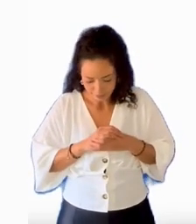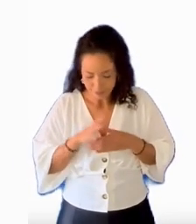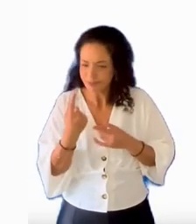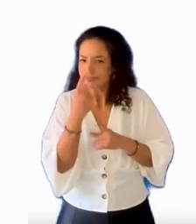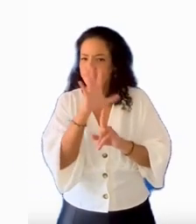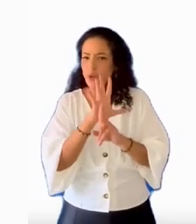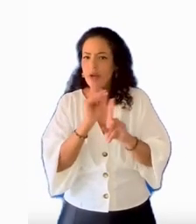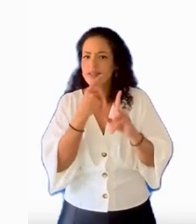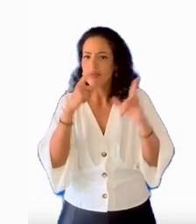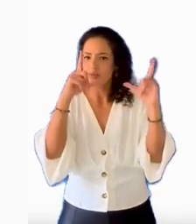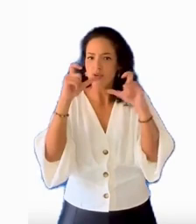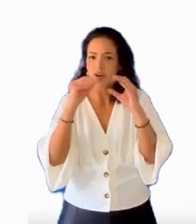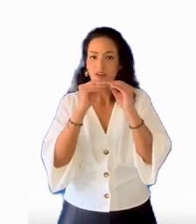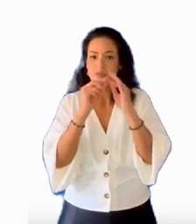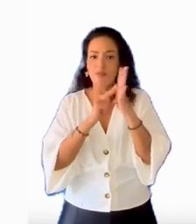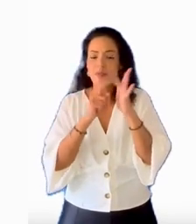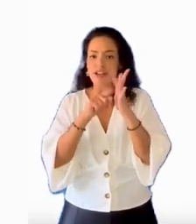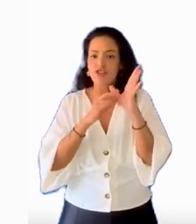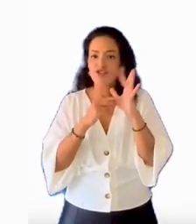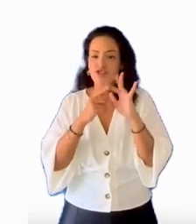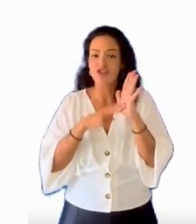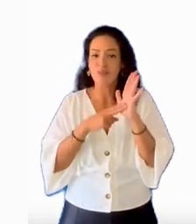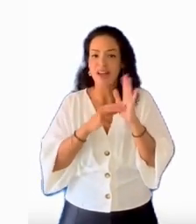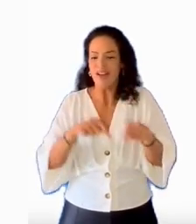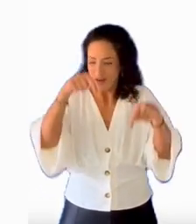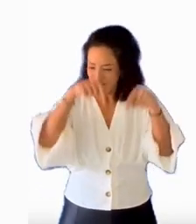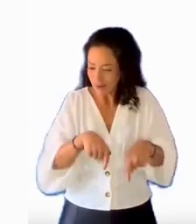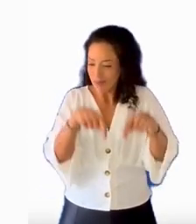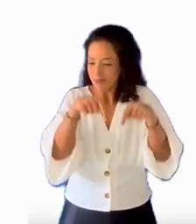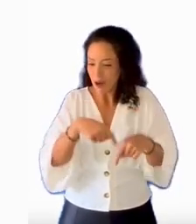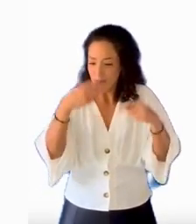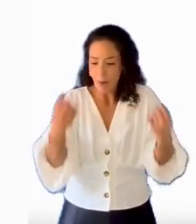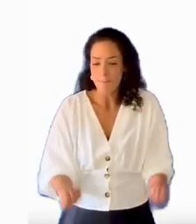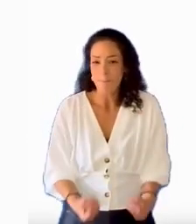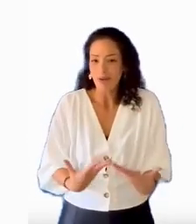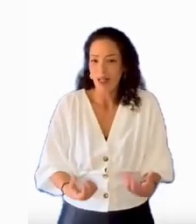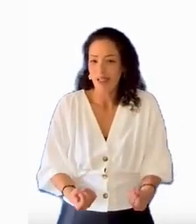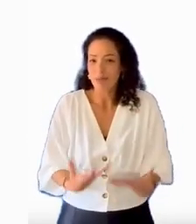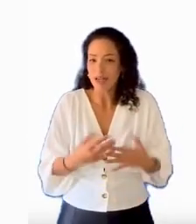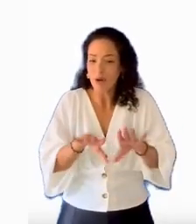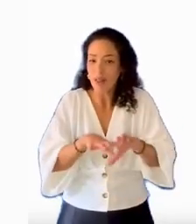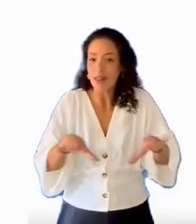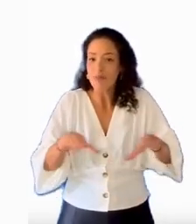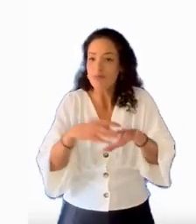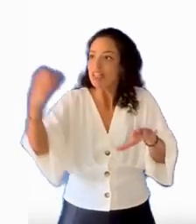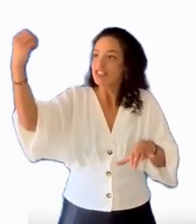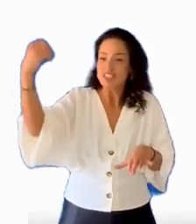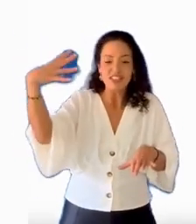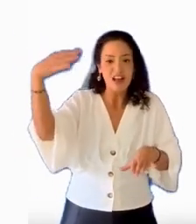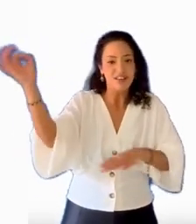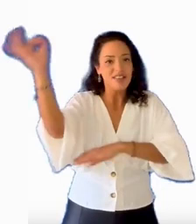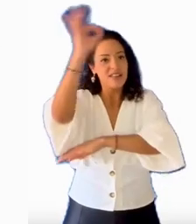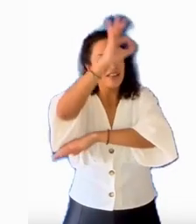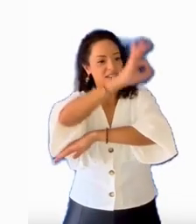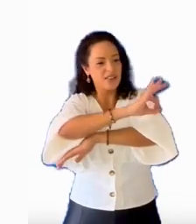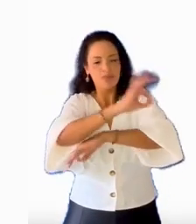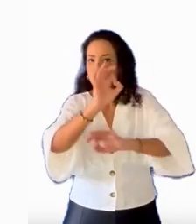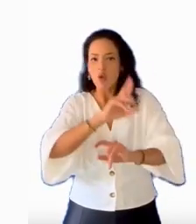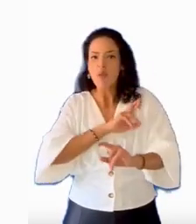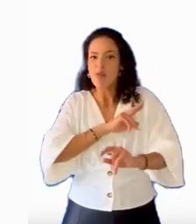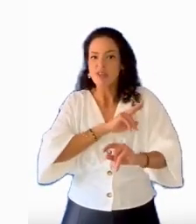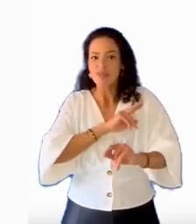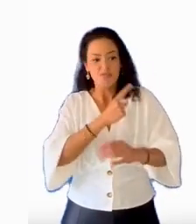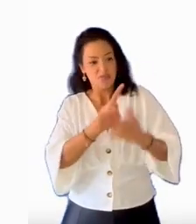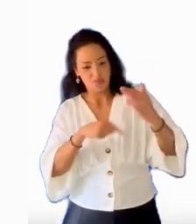Take for example this photograph of Benjamin splashing in the puddles on the beach at sunset. Such an activity yields no purpose beyond his